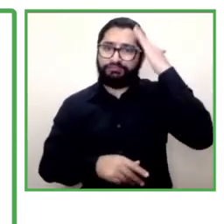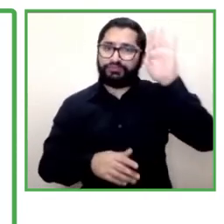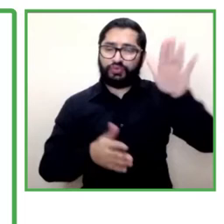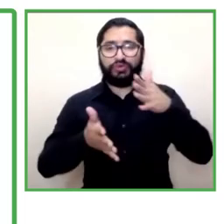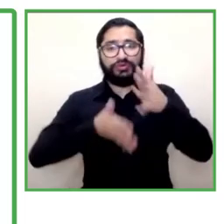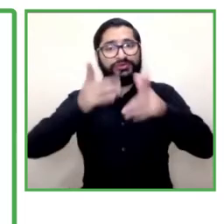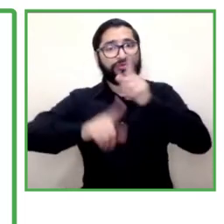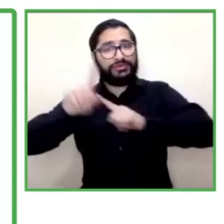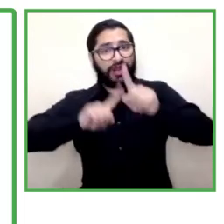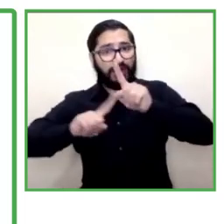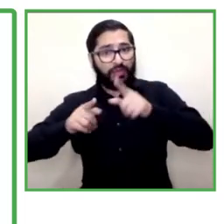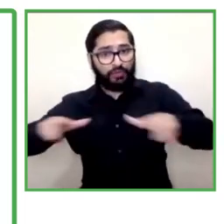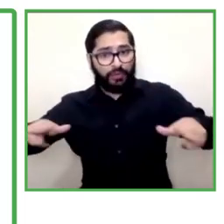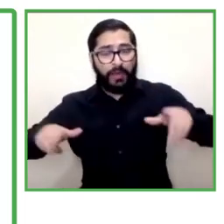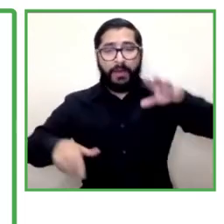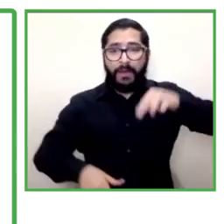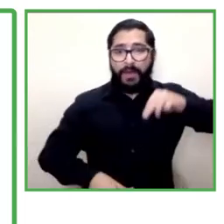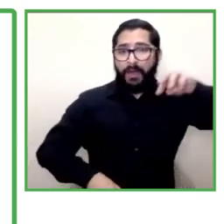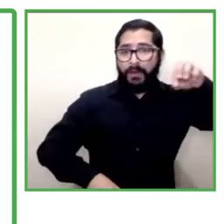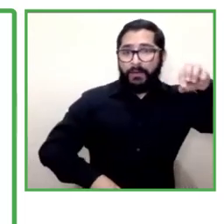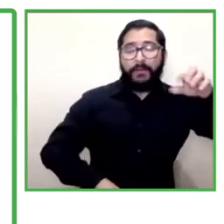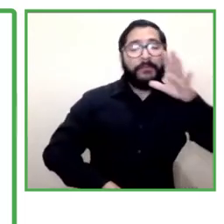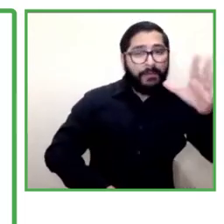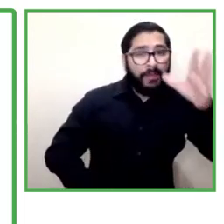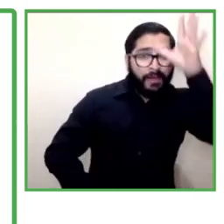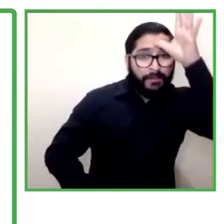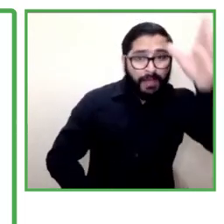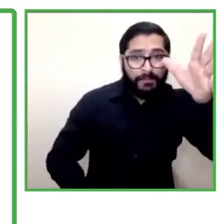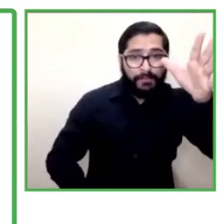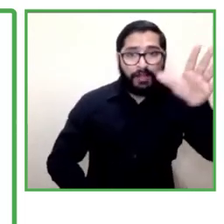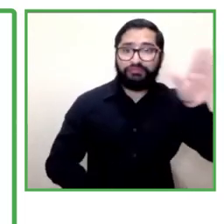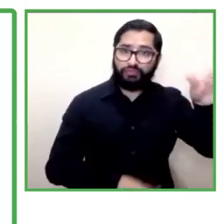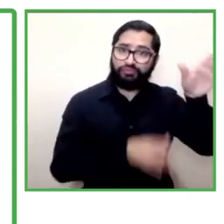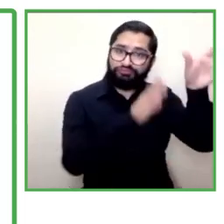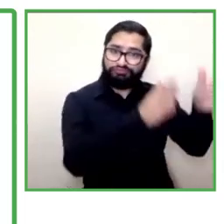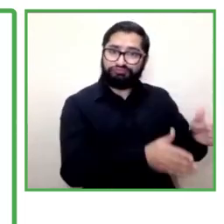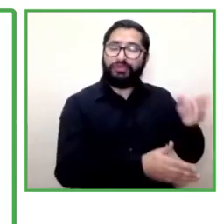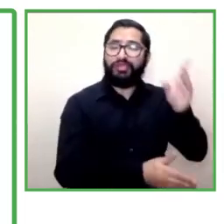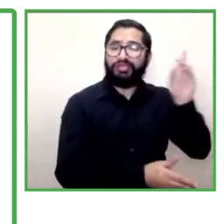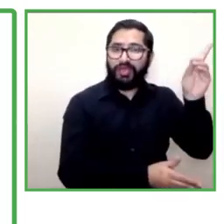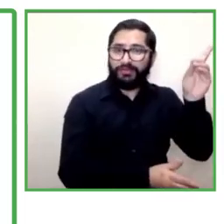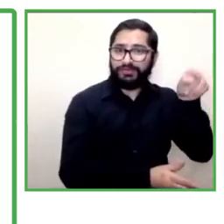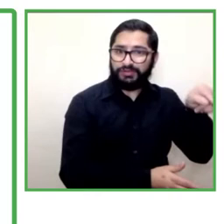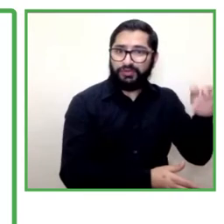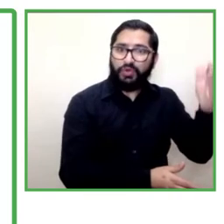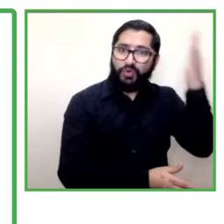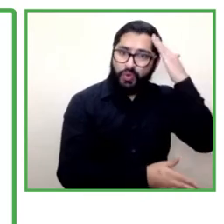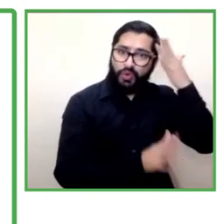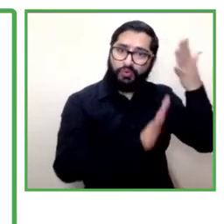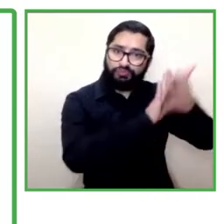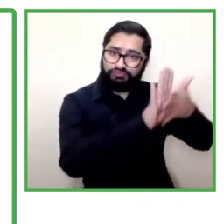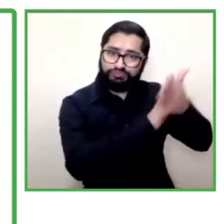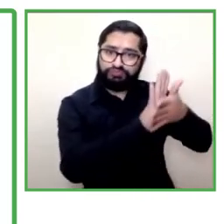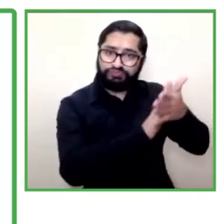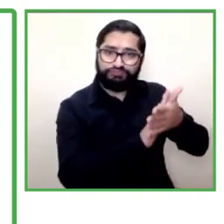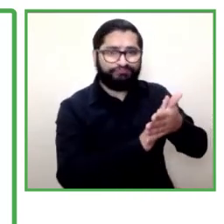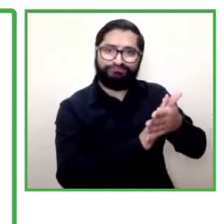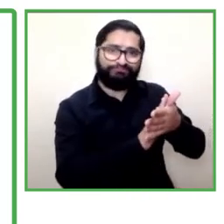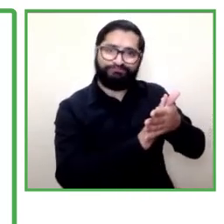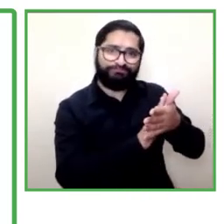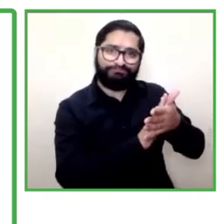from, three out of four parents are unable to learn sign language well enough, such that it does not adversely affect their own